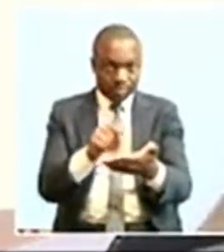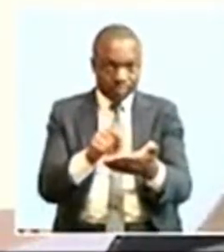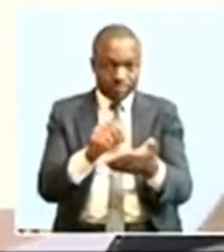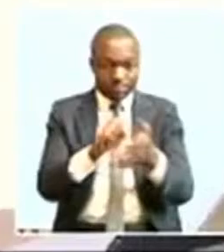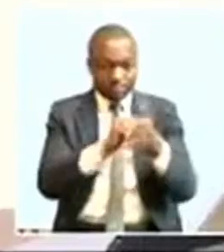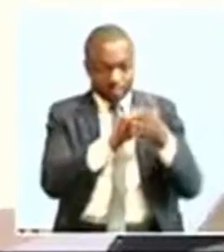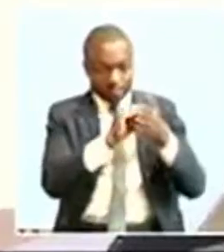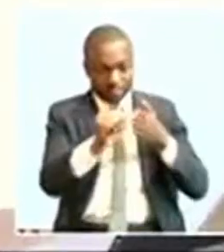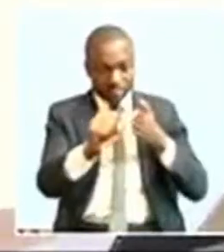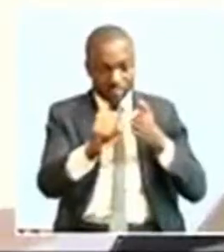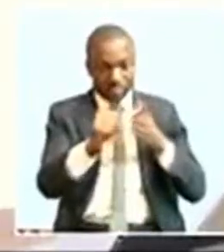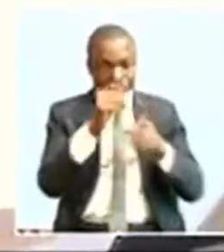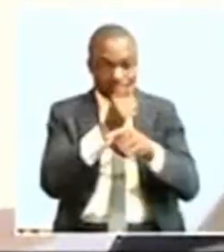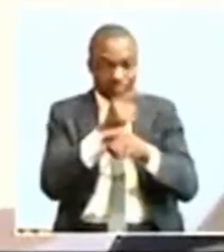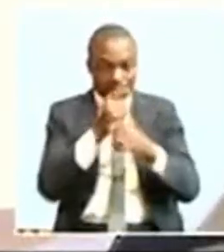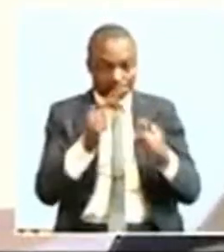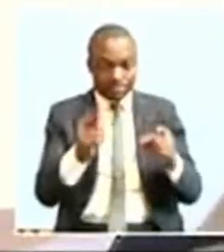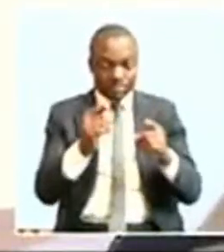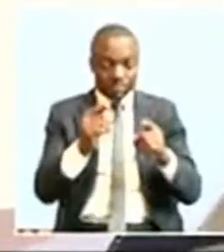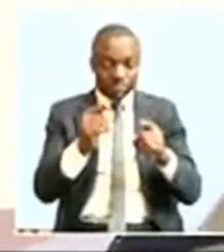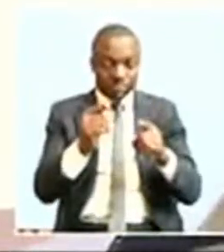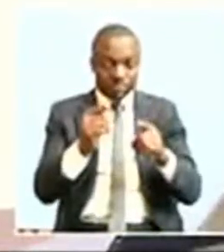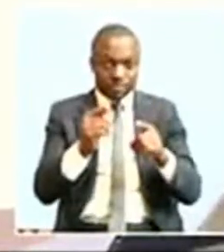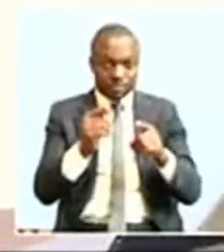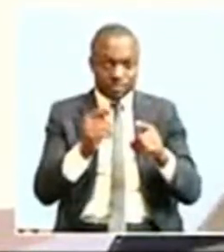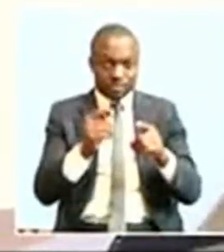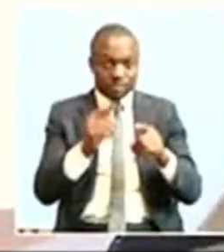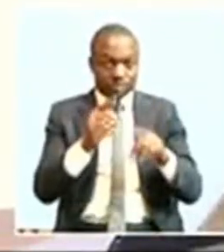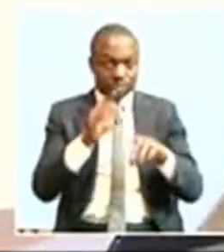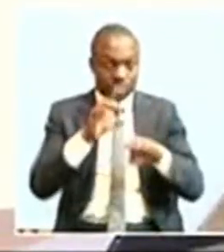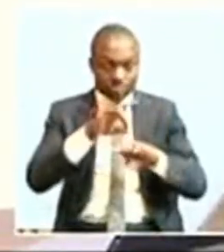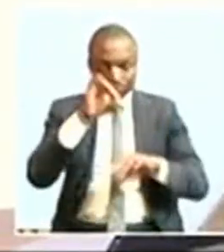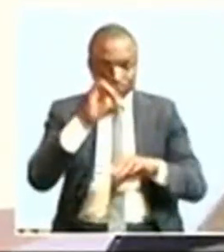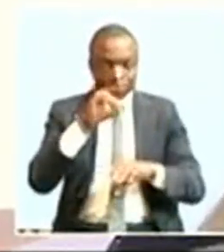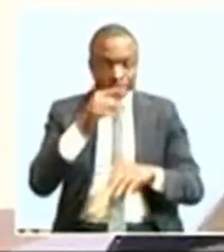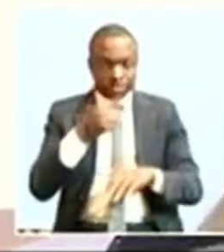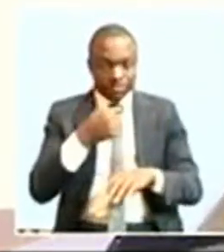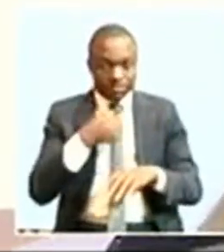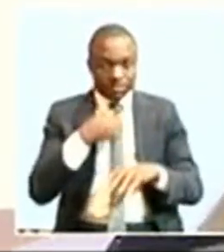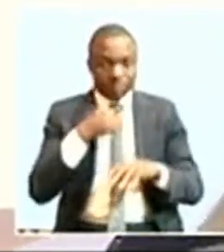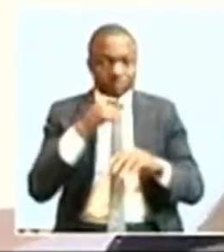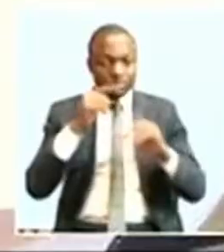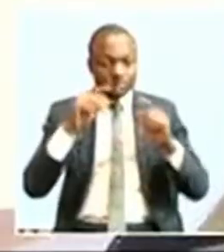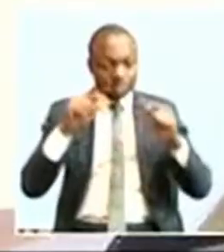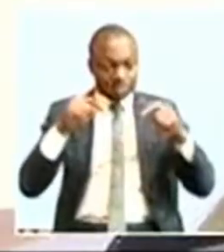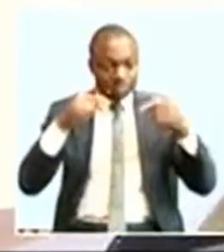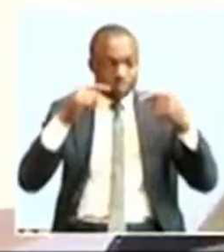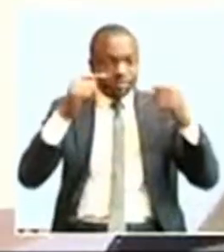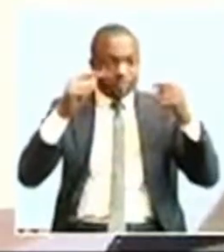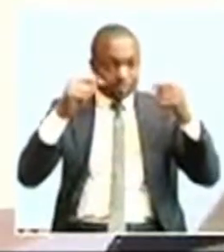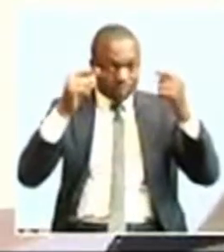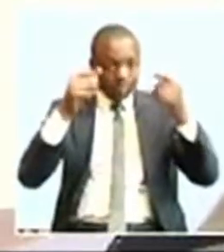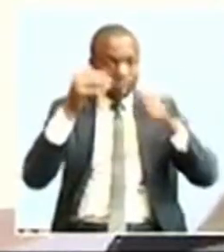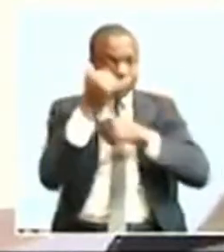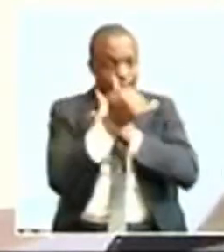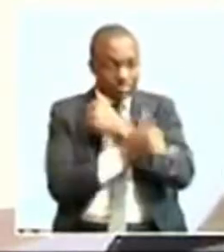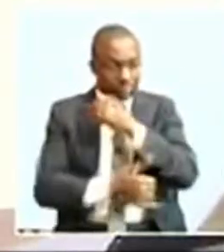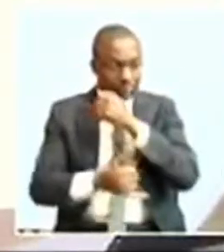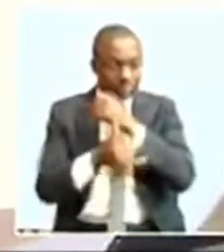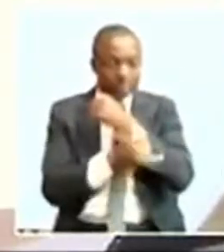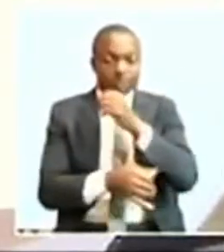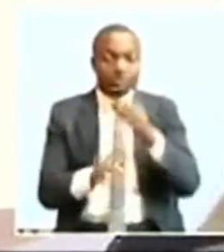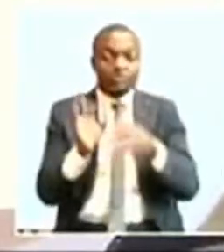sentence which has just struck me. Despite this progress, the country's per capita fish consumption